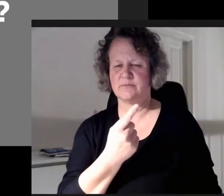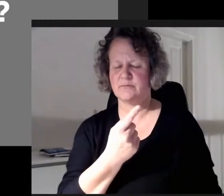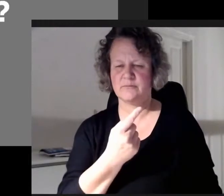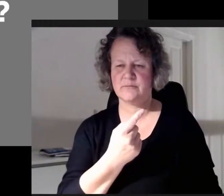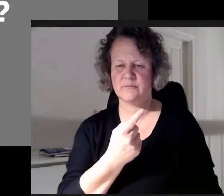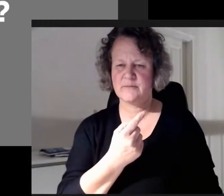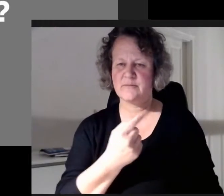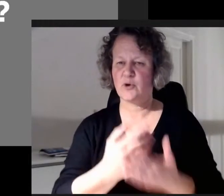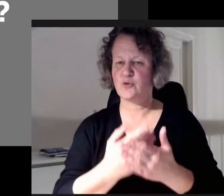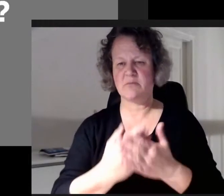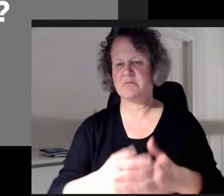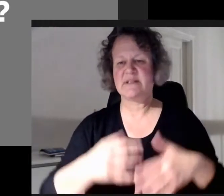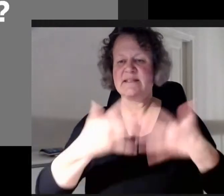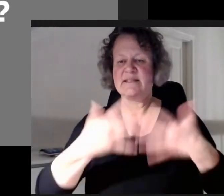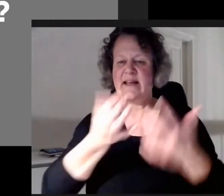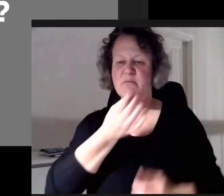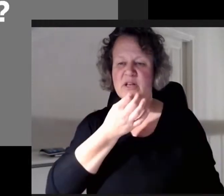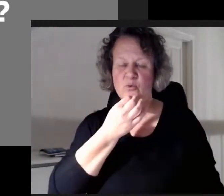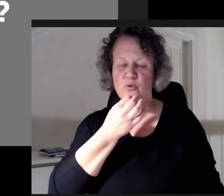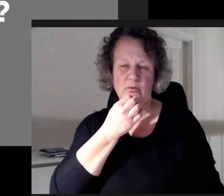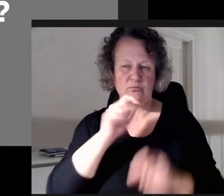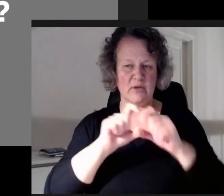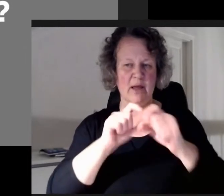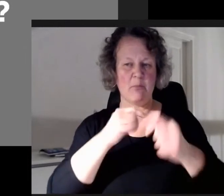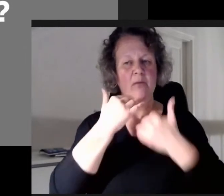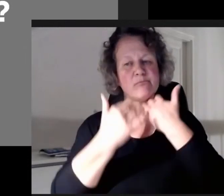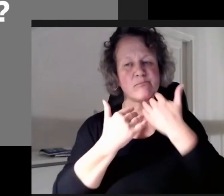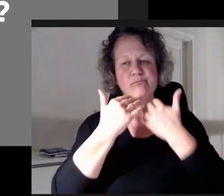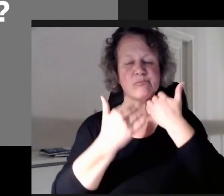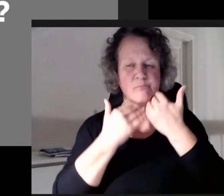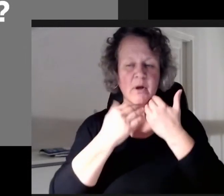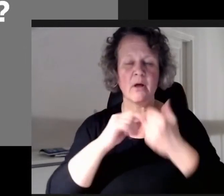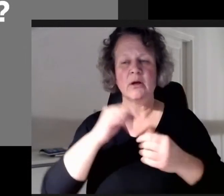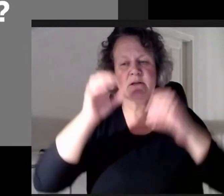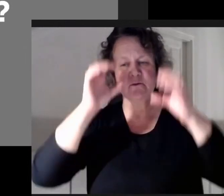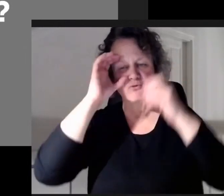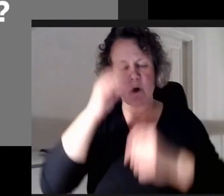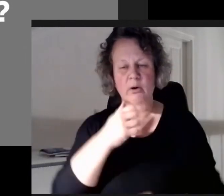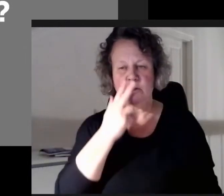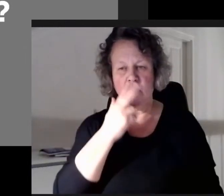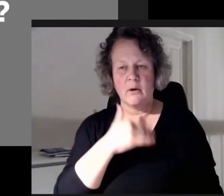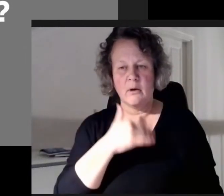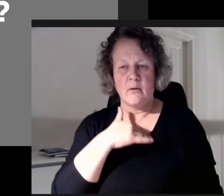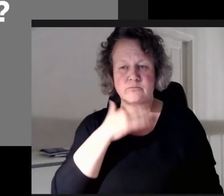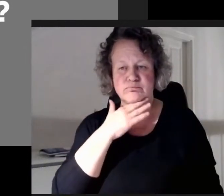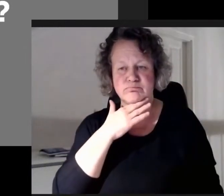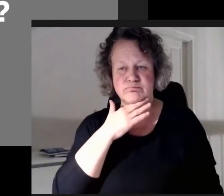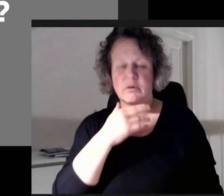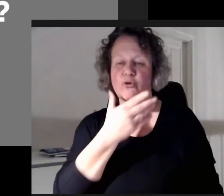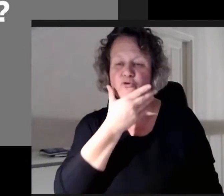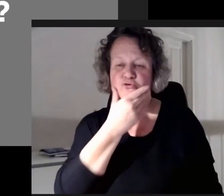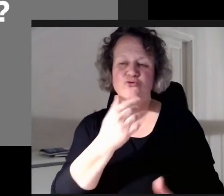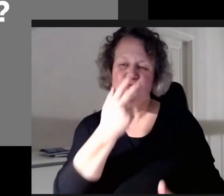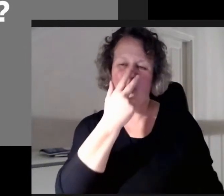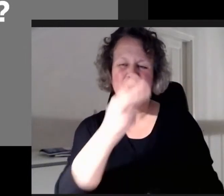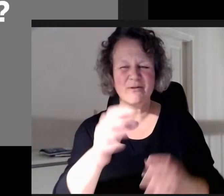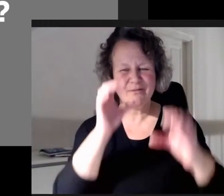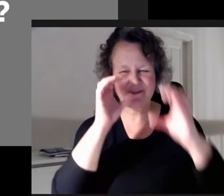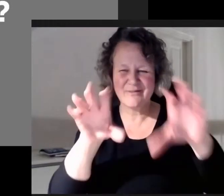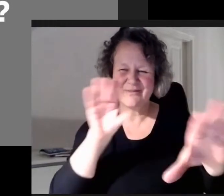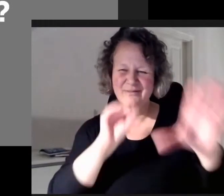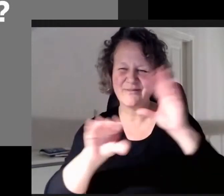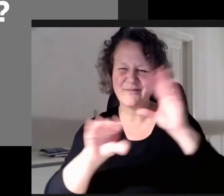climate communication partly you need to massively shorten content. And I already mentioned this, that